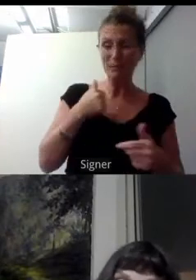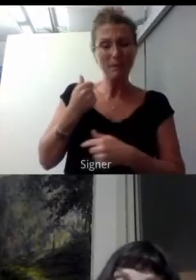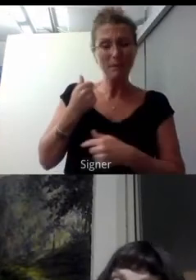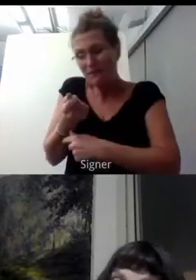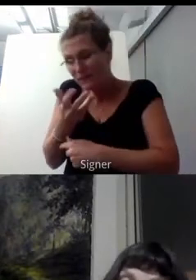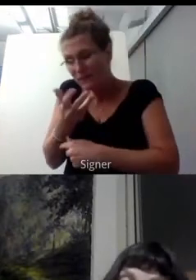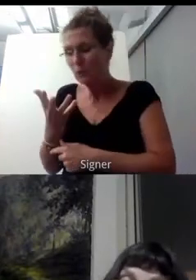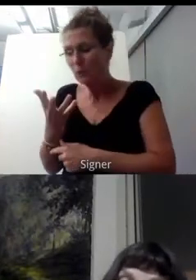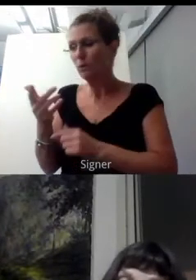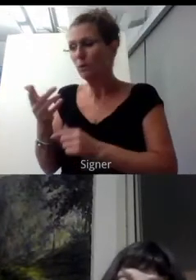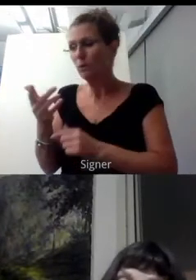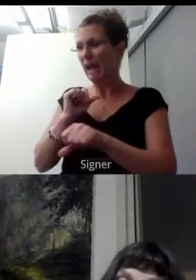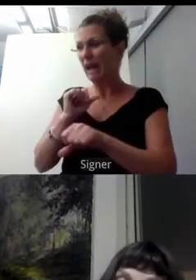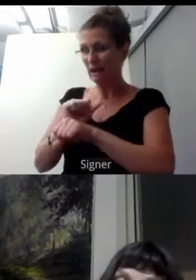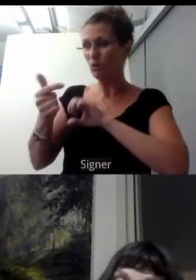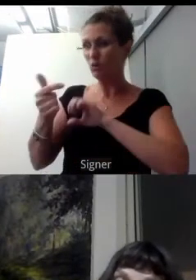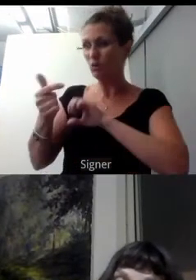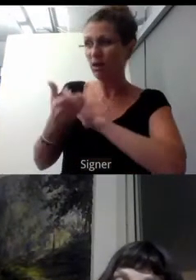success.